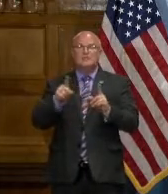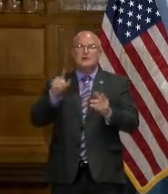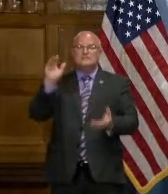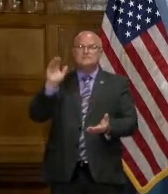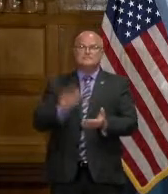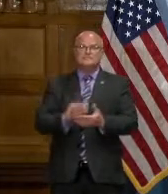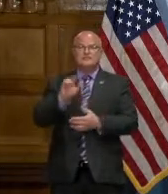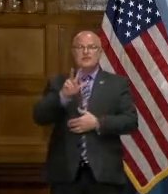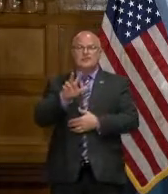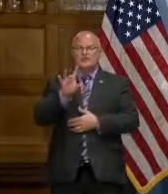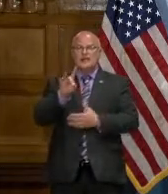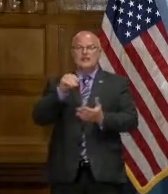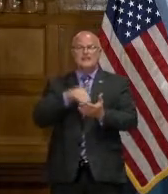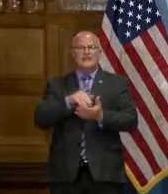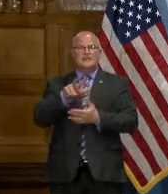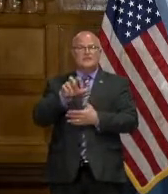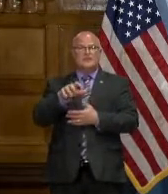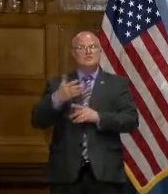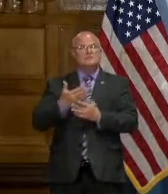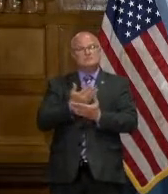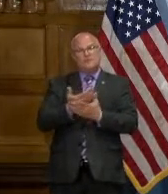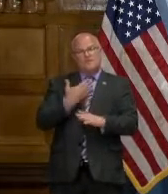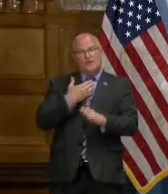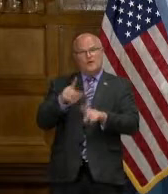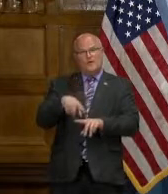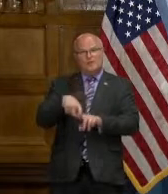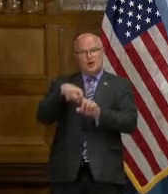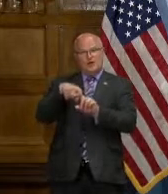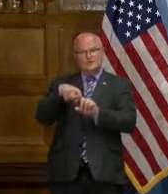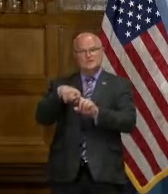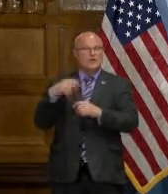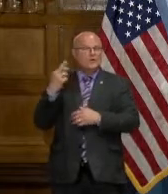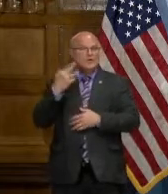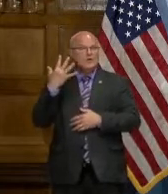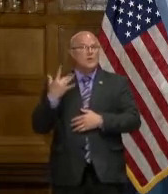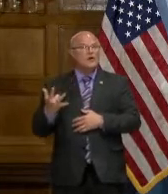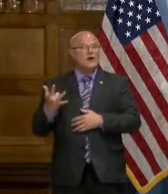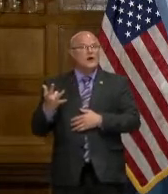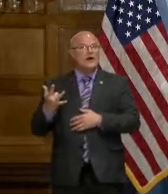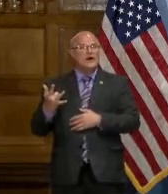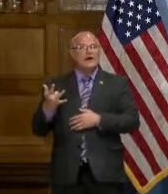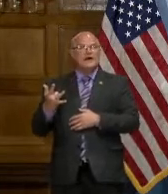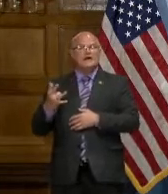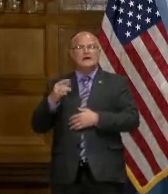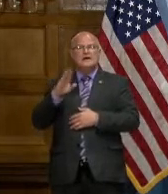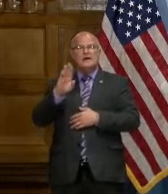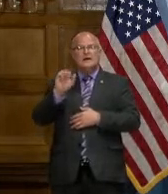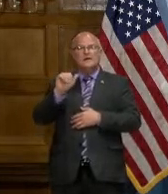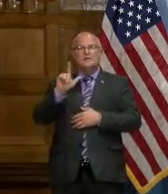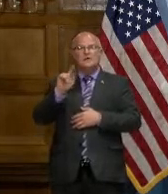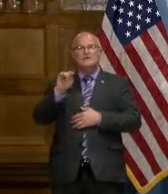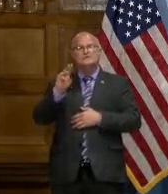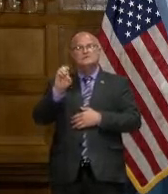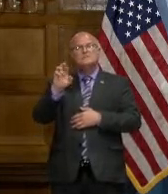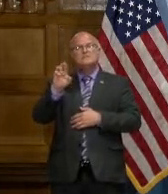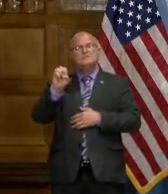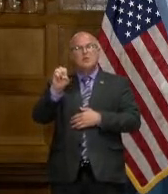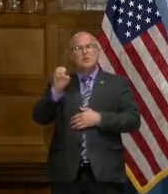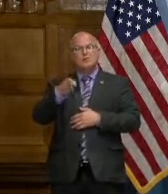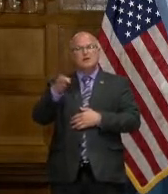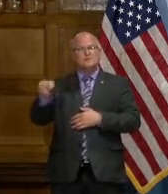down 38,300 before this pause. And the reason was because the Baltimore facility